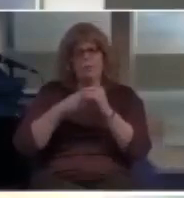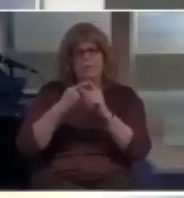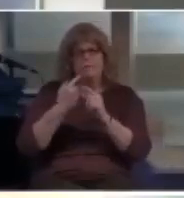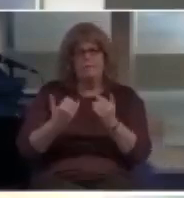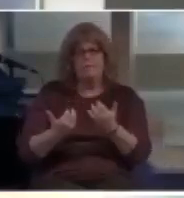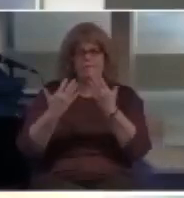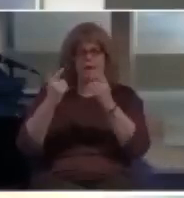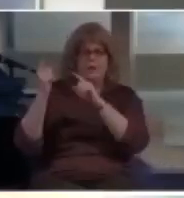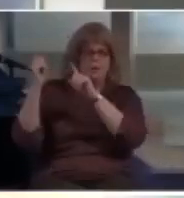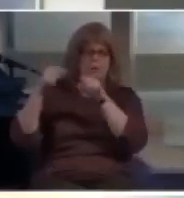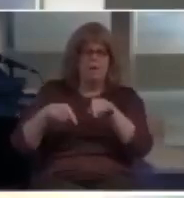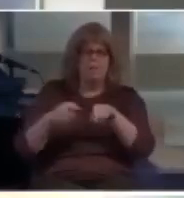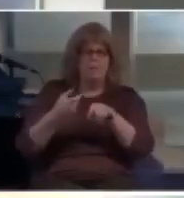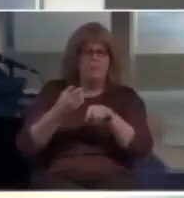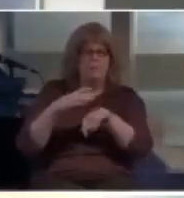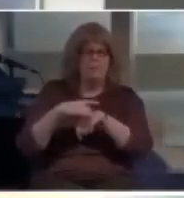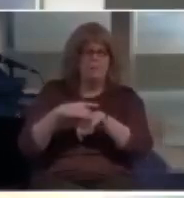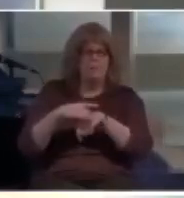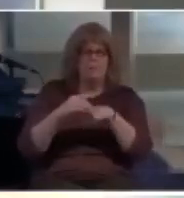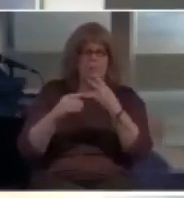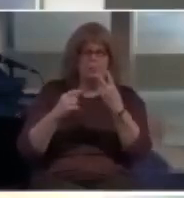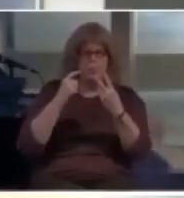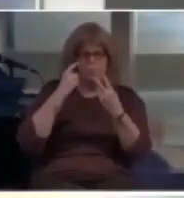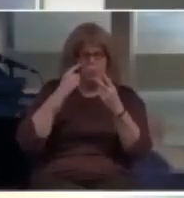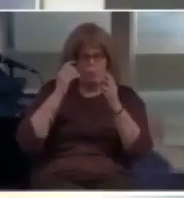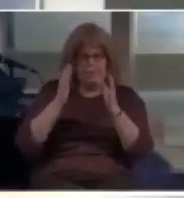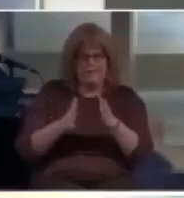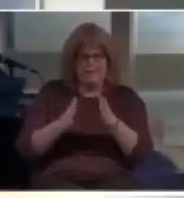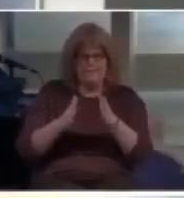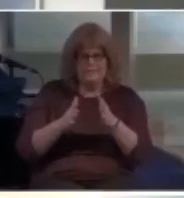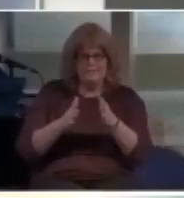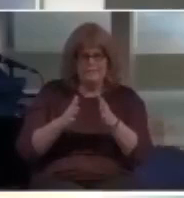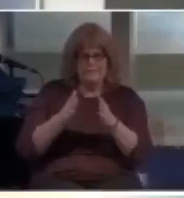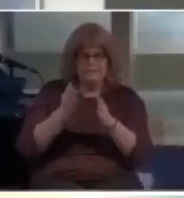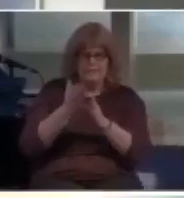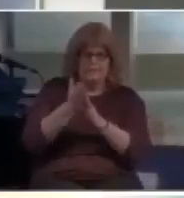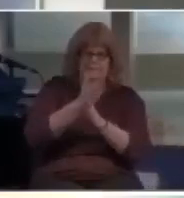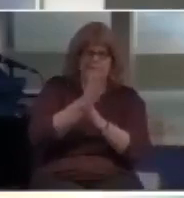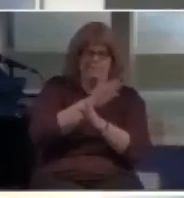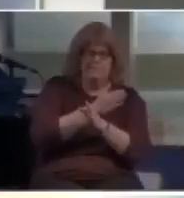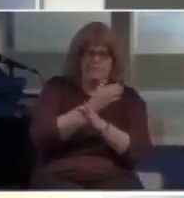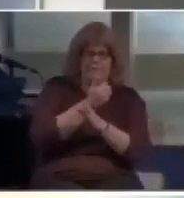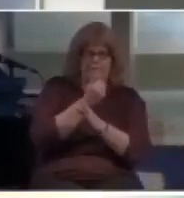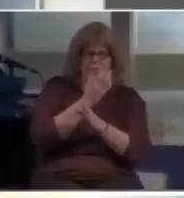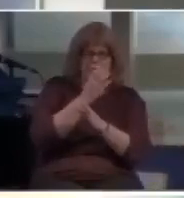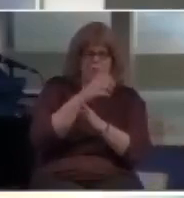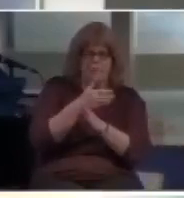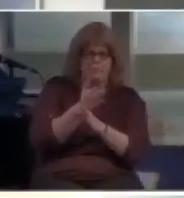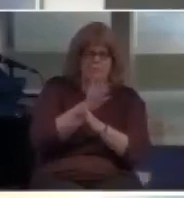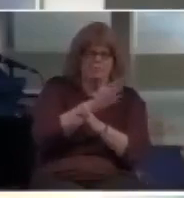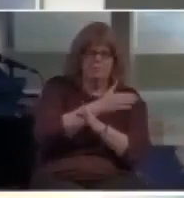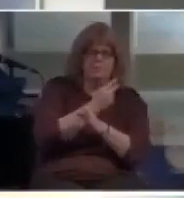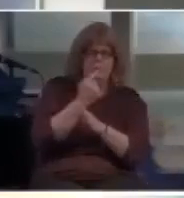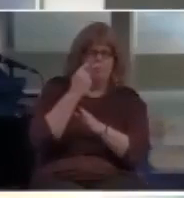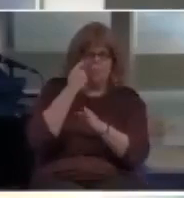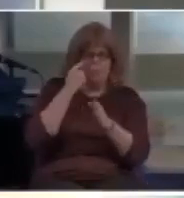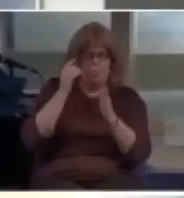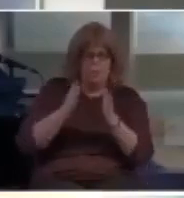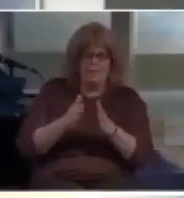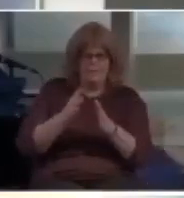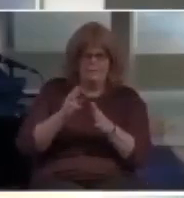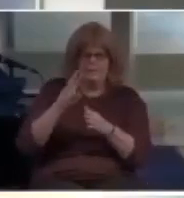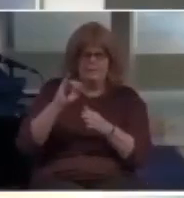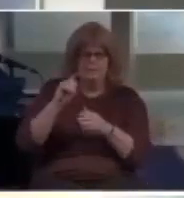down? The two witnesses, just a couple of chapters previous, the two witnesses. And so here it's